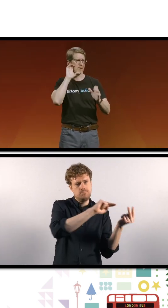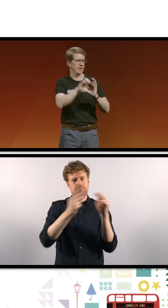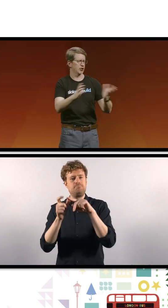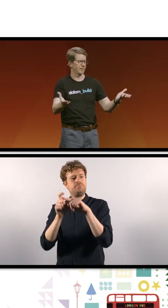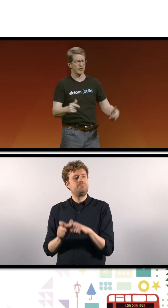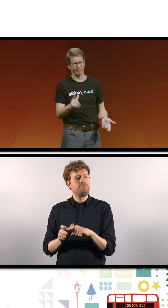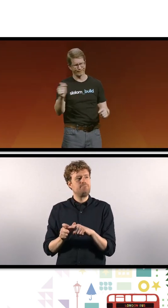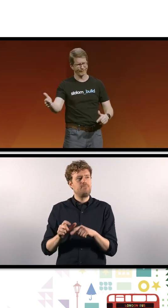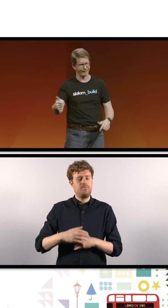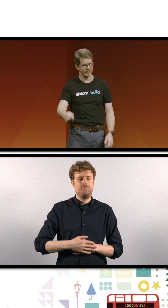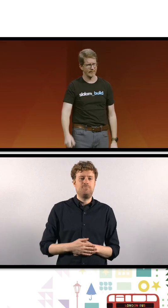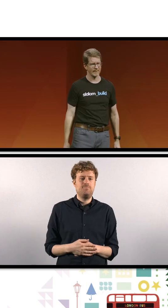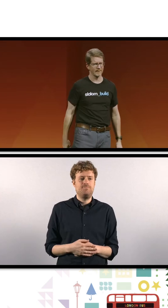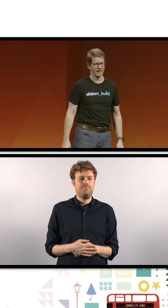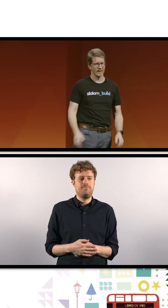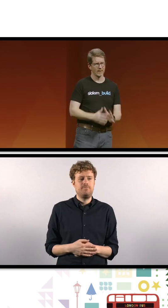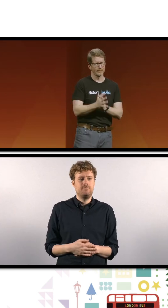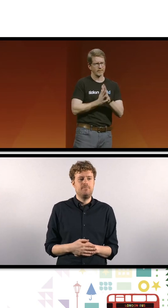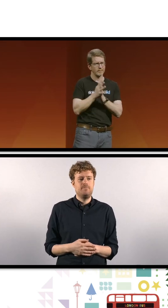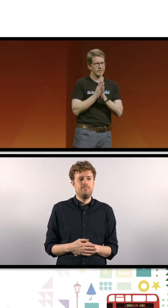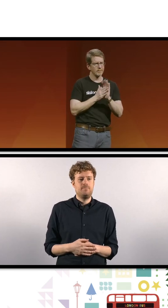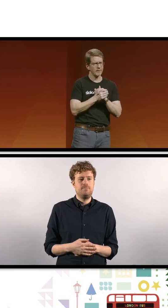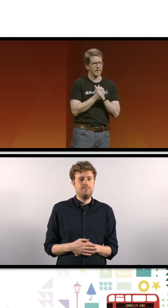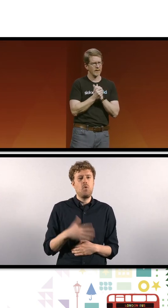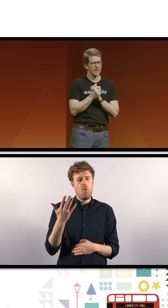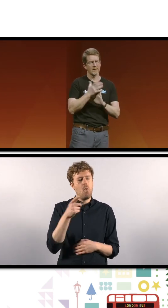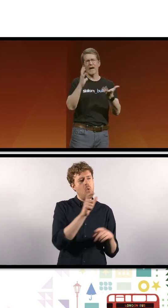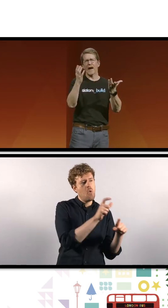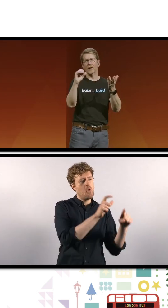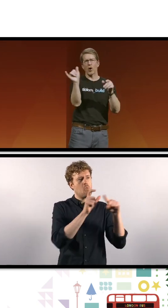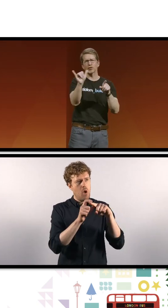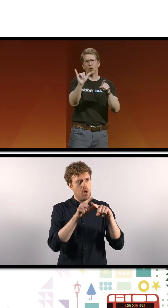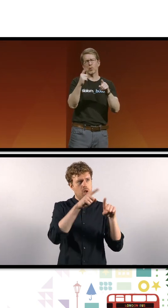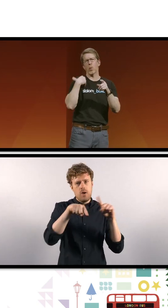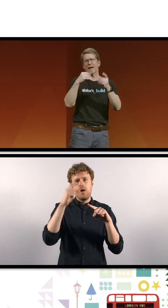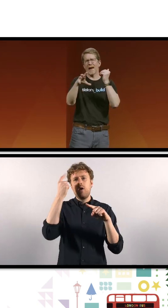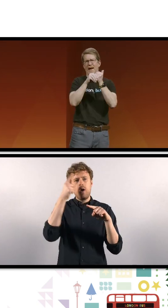going forward, and that's where the LLM comes into the picture.